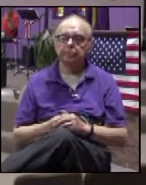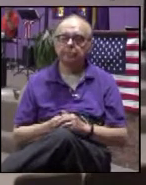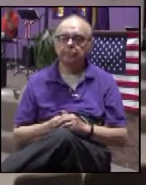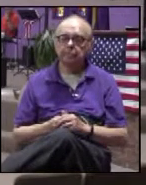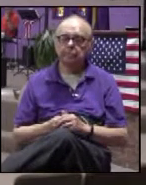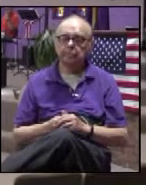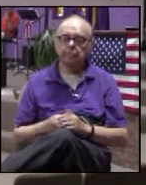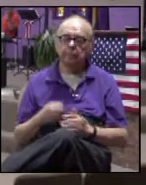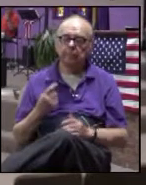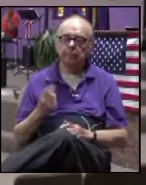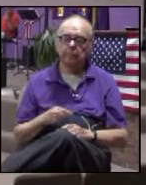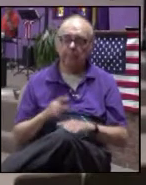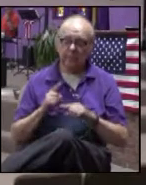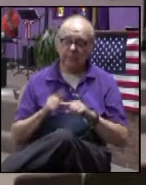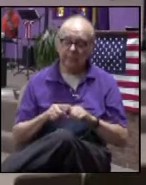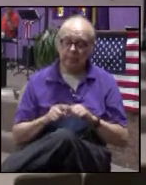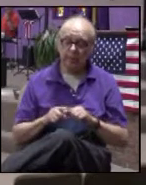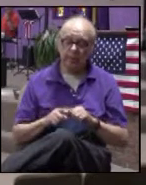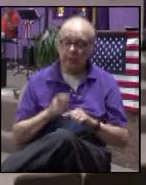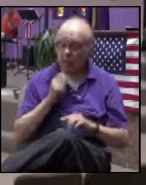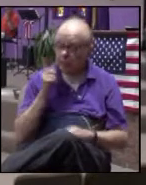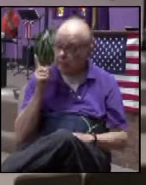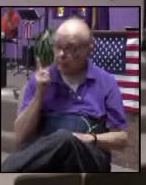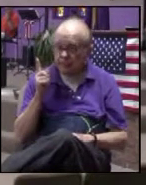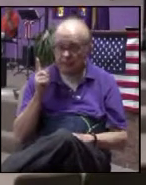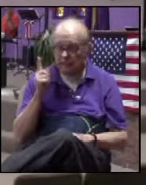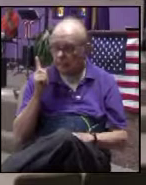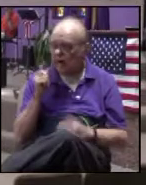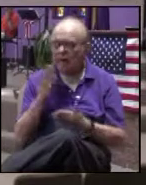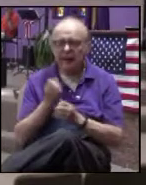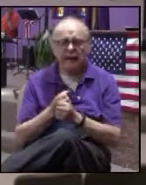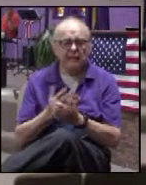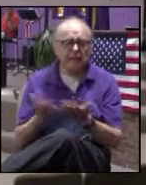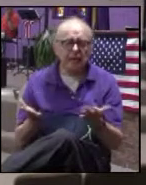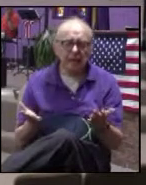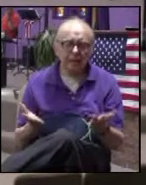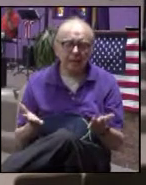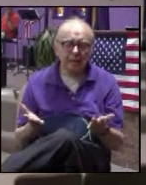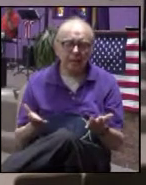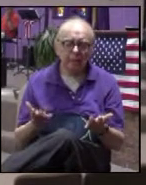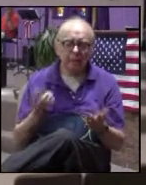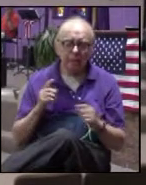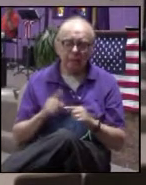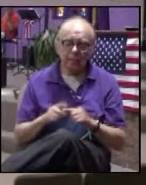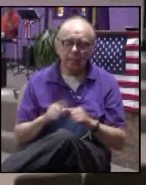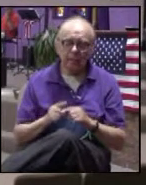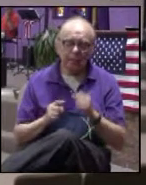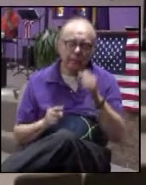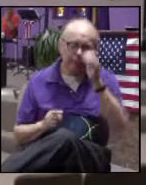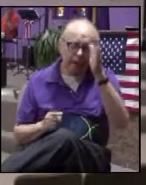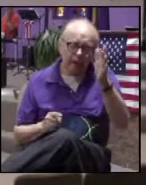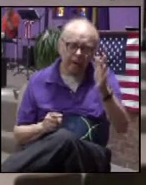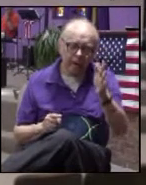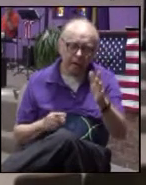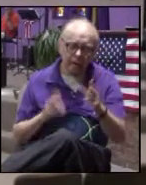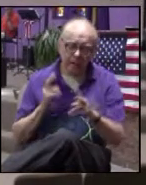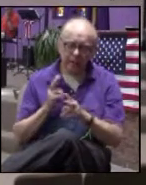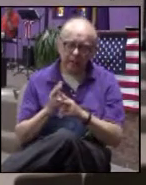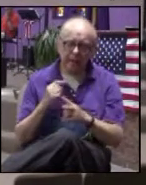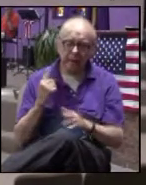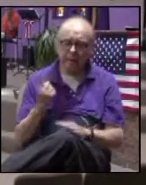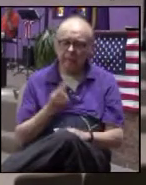that we have to depend on Him for everything. We have to depend on the Father to take care of